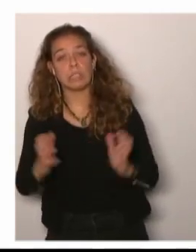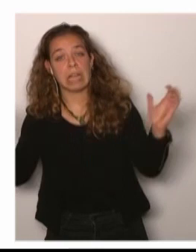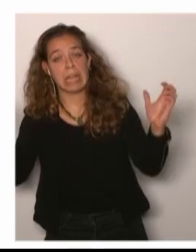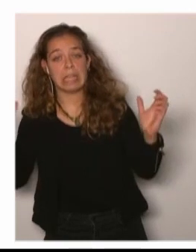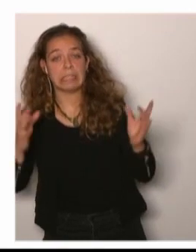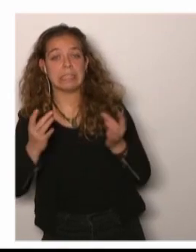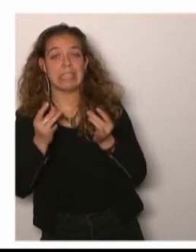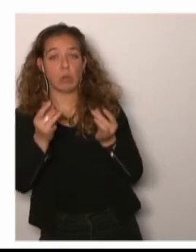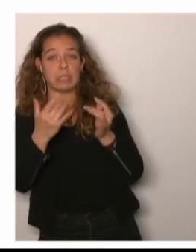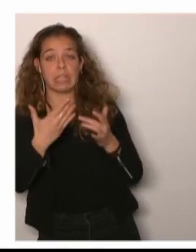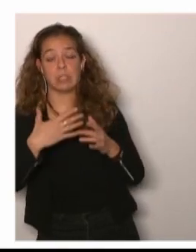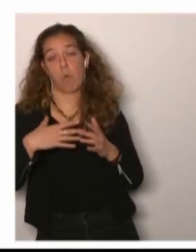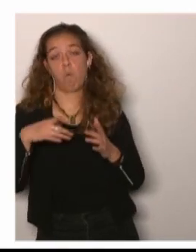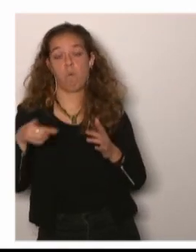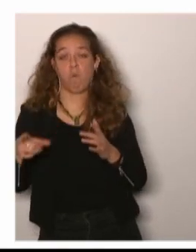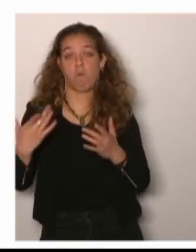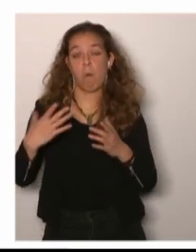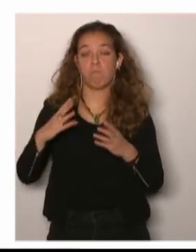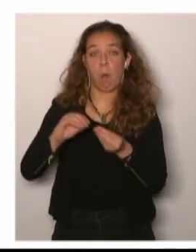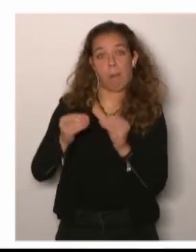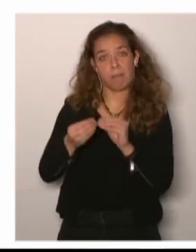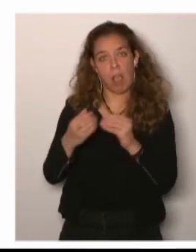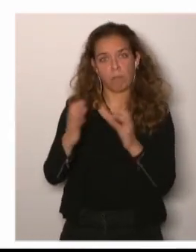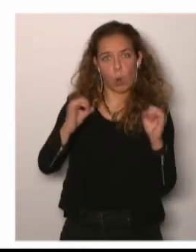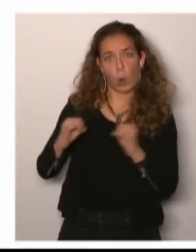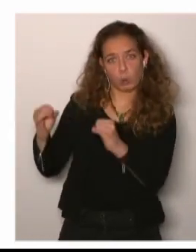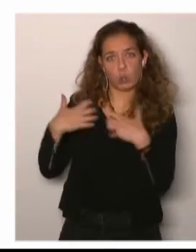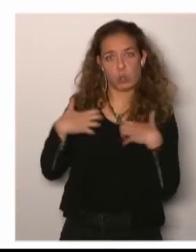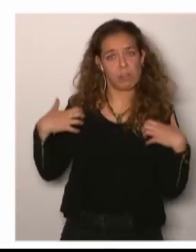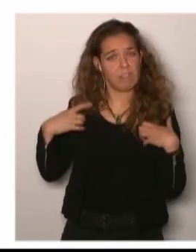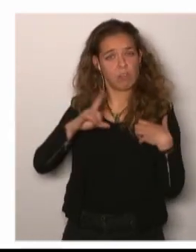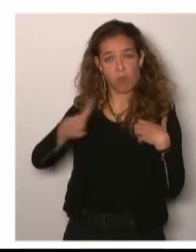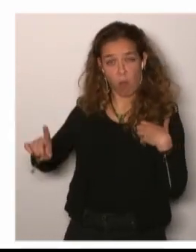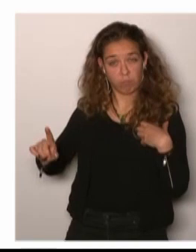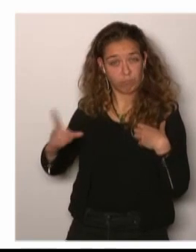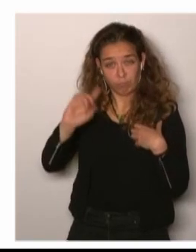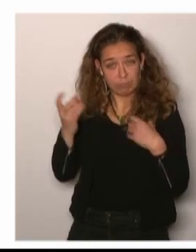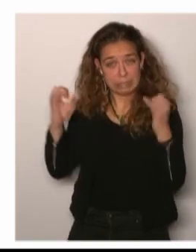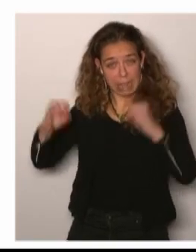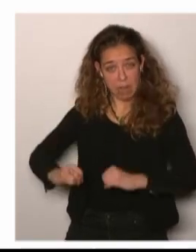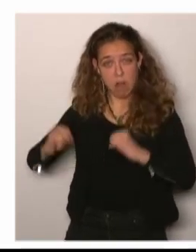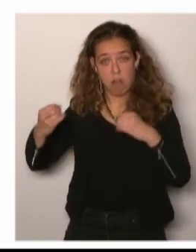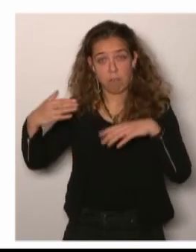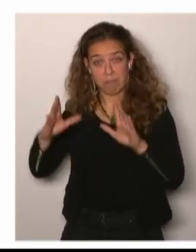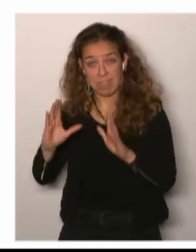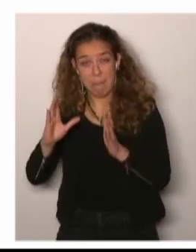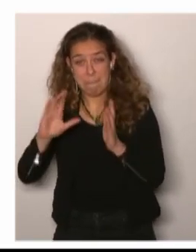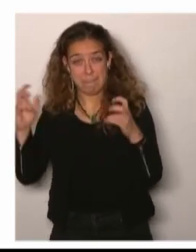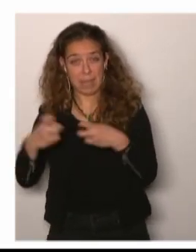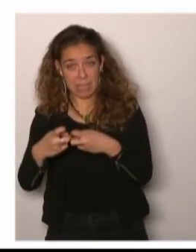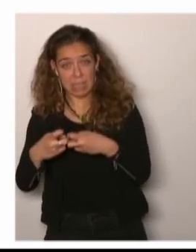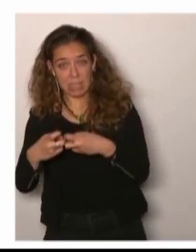was the cost. And I remember there were several member states who were actually quite scared about how much it was going to